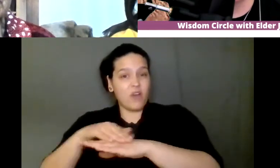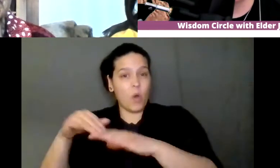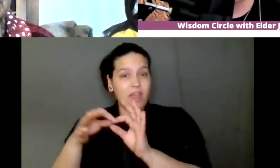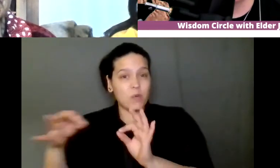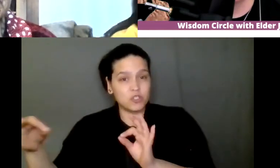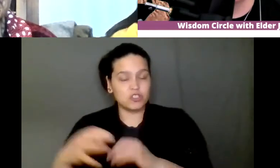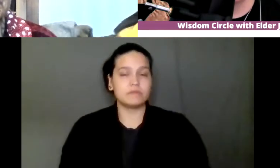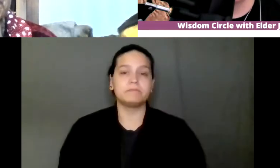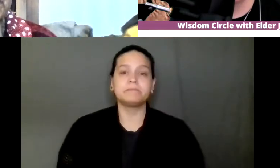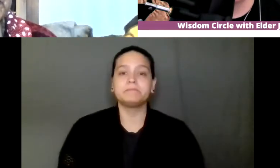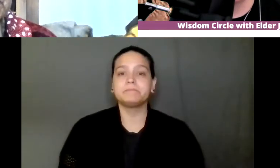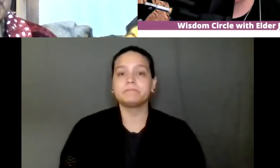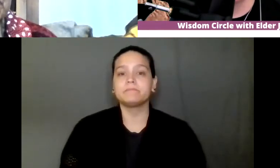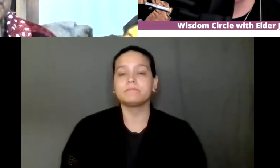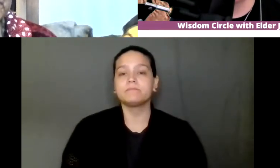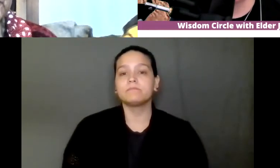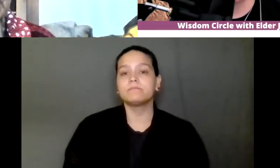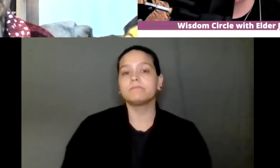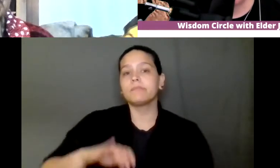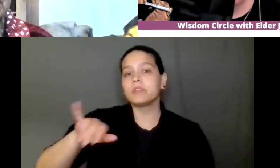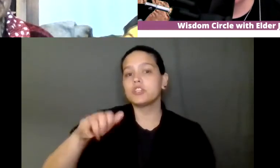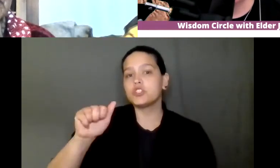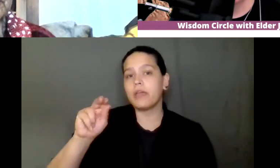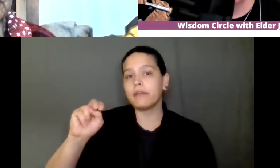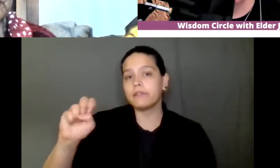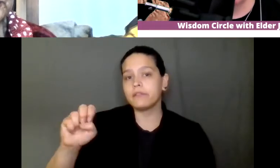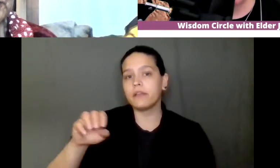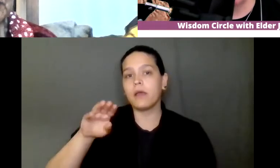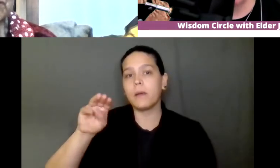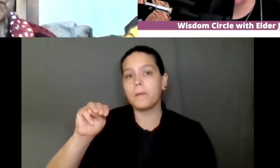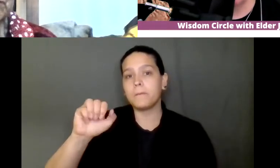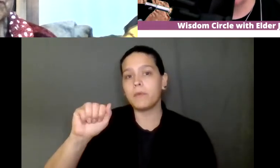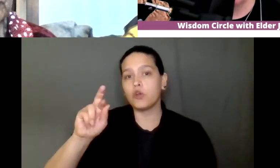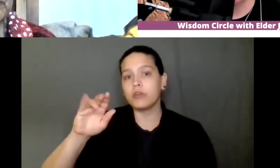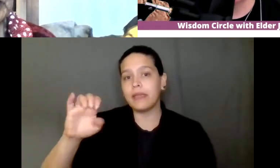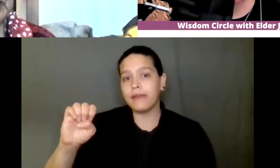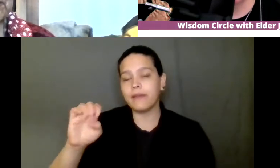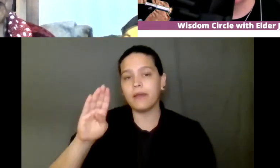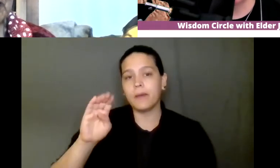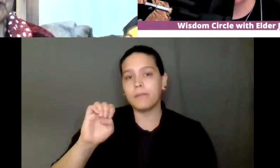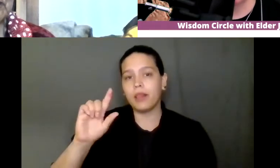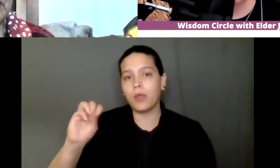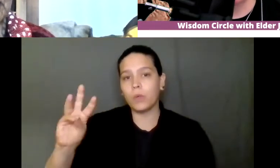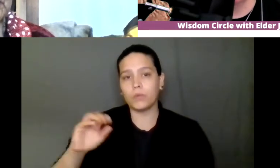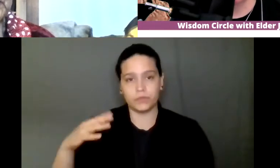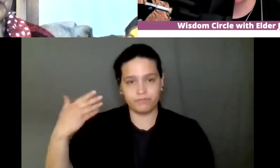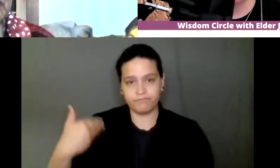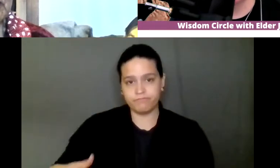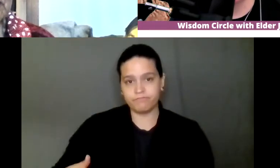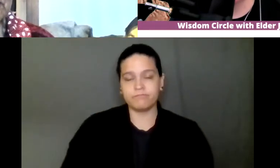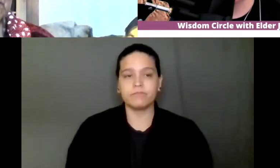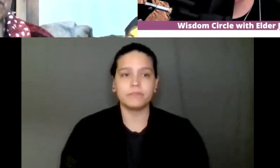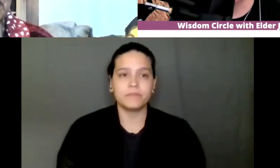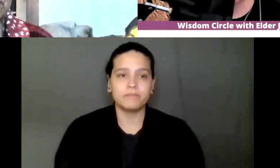Jane. Marie Baloo, yin she. Zisli Jane. Wolye bakat the kids